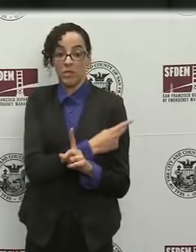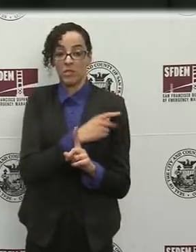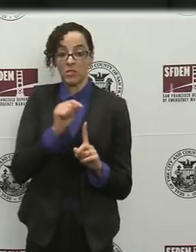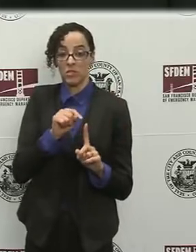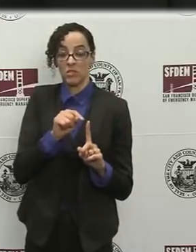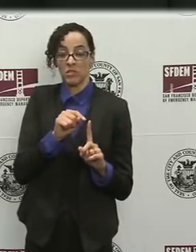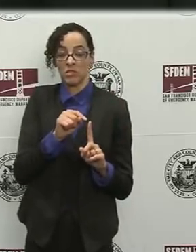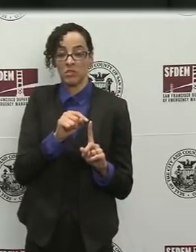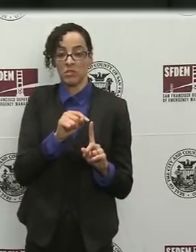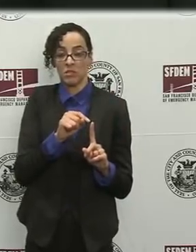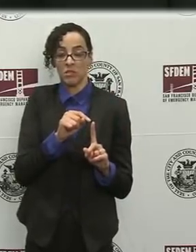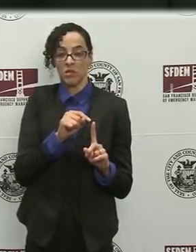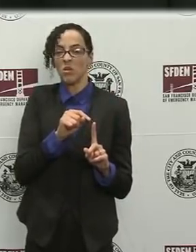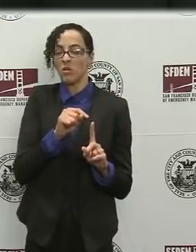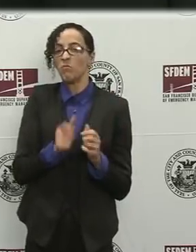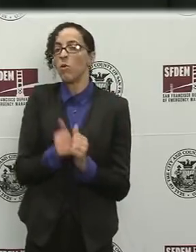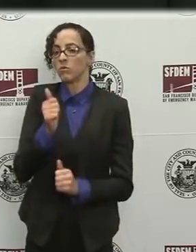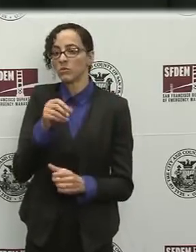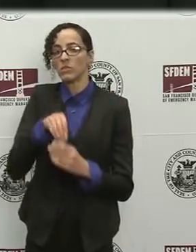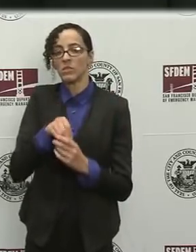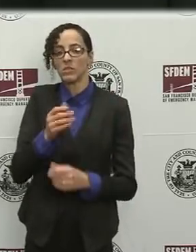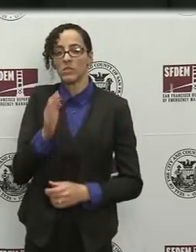concentrated in the 5 South neighborhood.